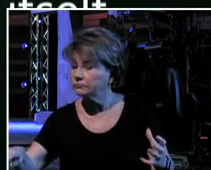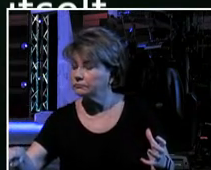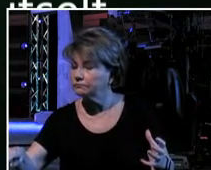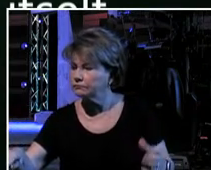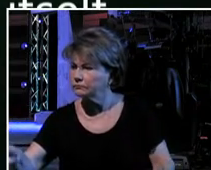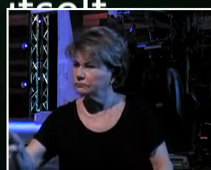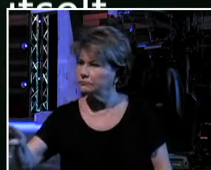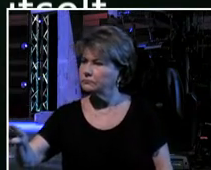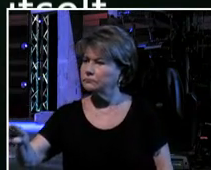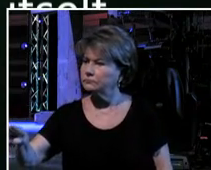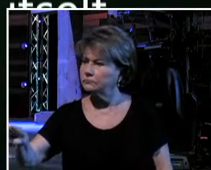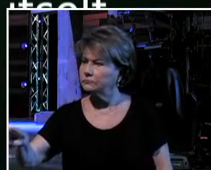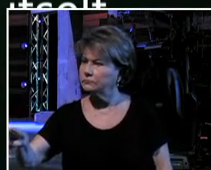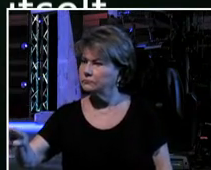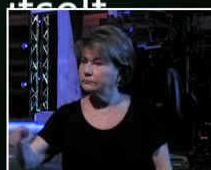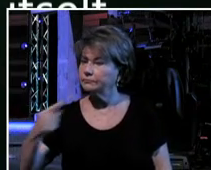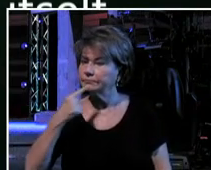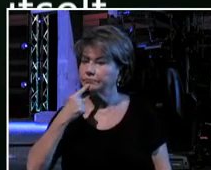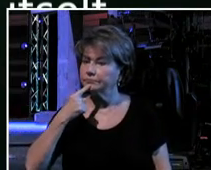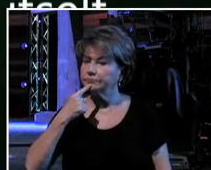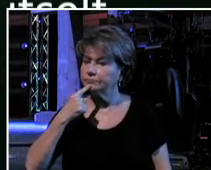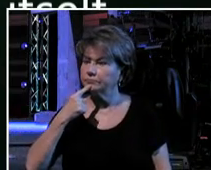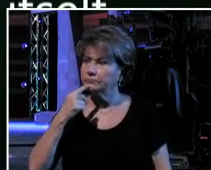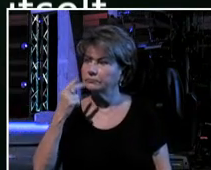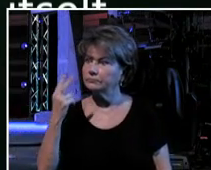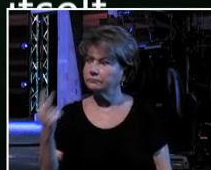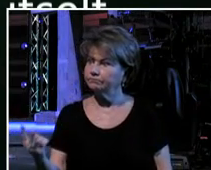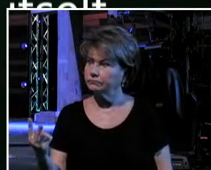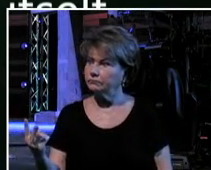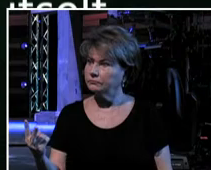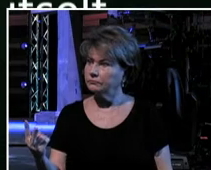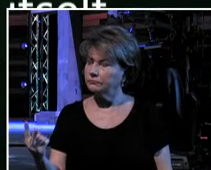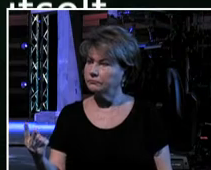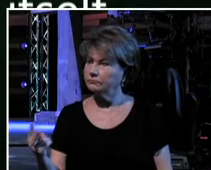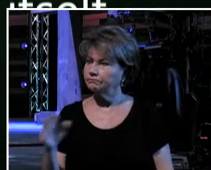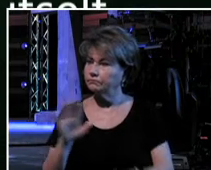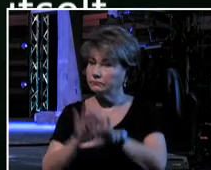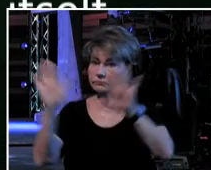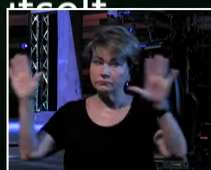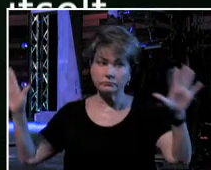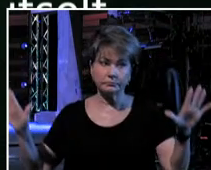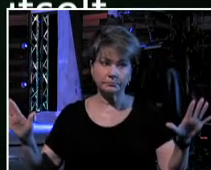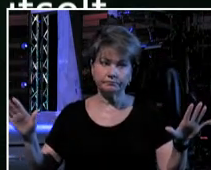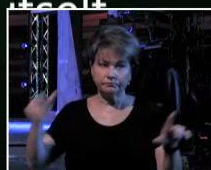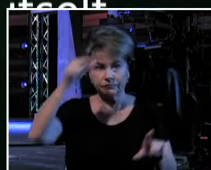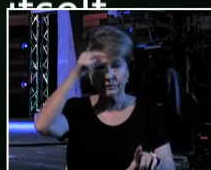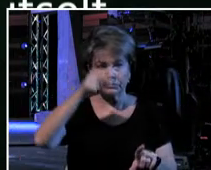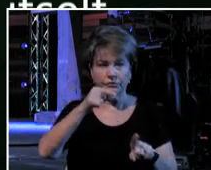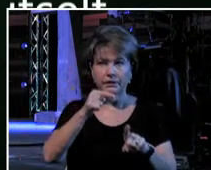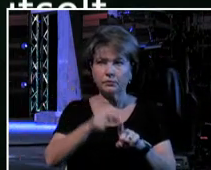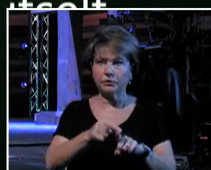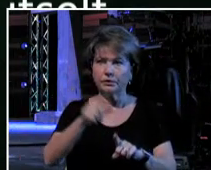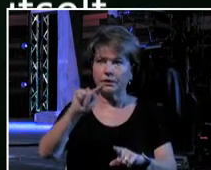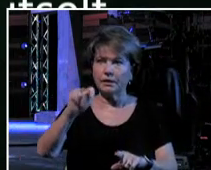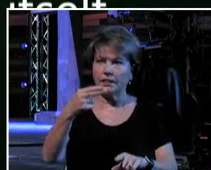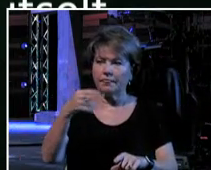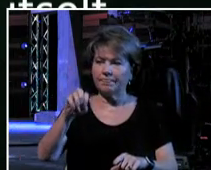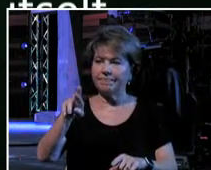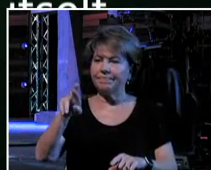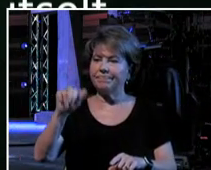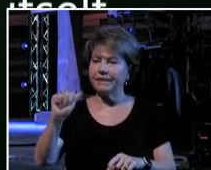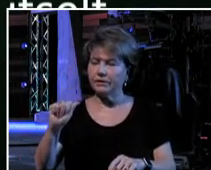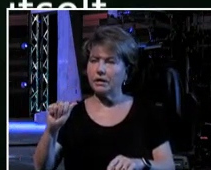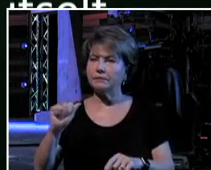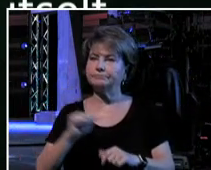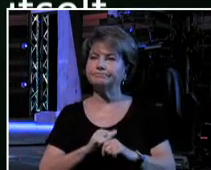he looks there. Look what it says. He saw. That's another word. There's another Greek word. It's called theri. And it's where we get